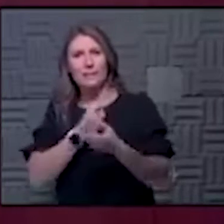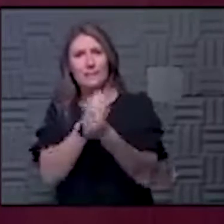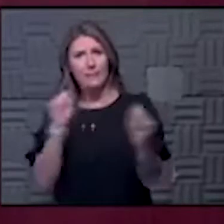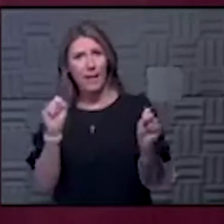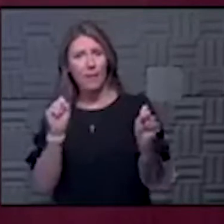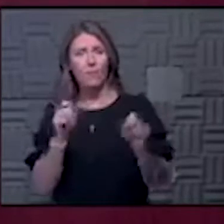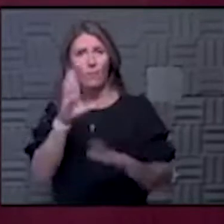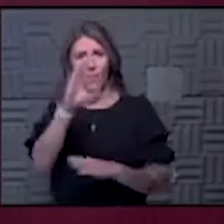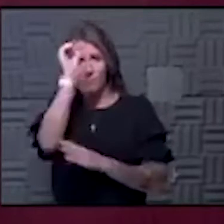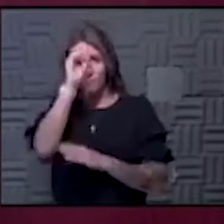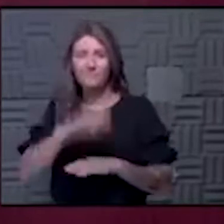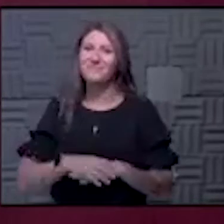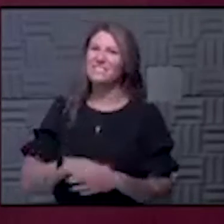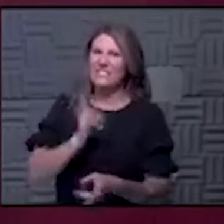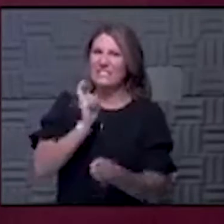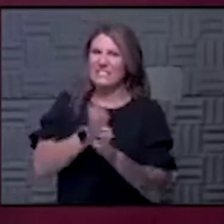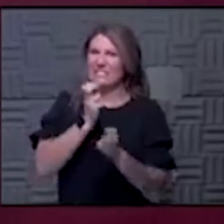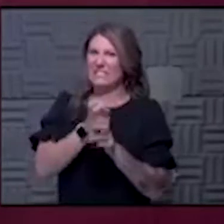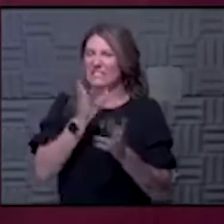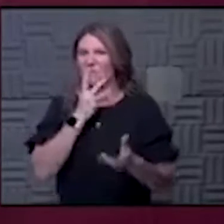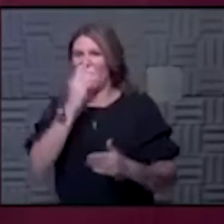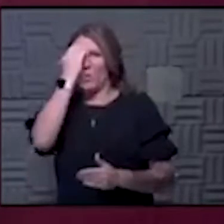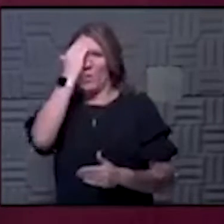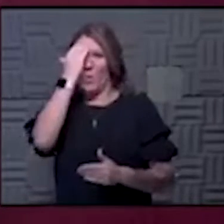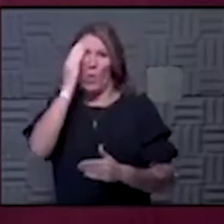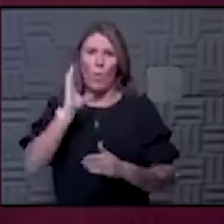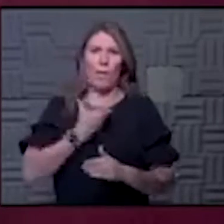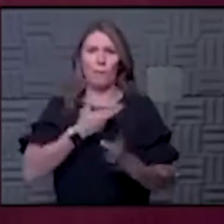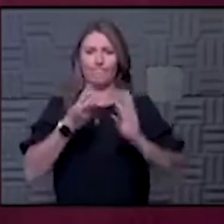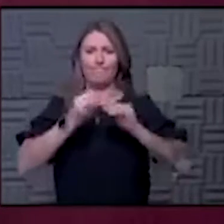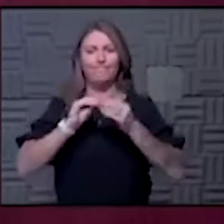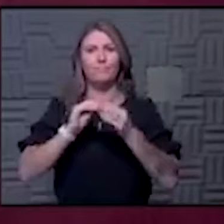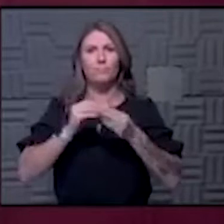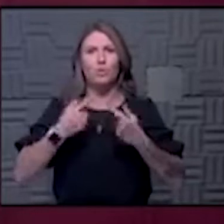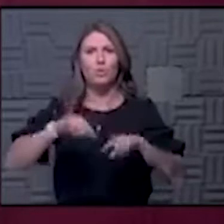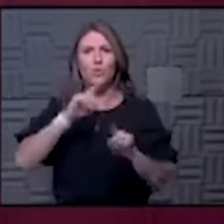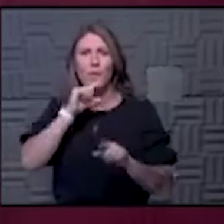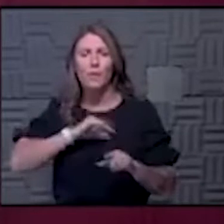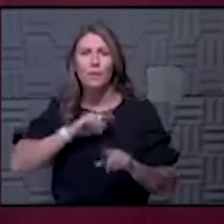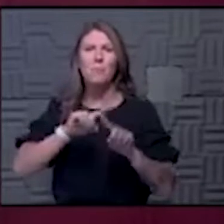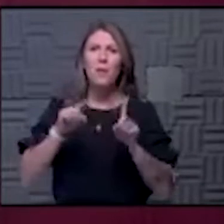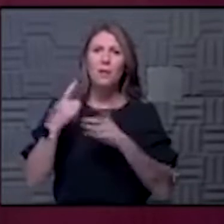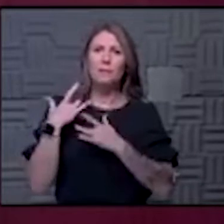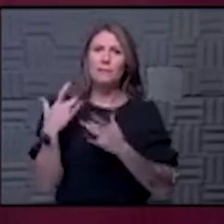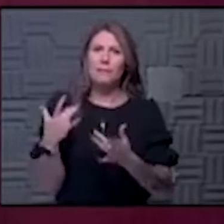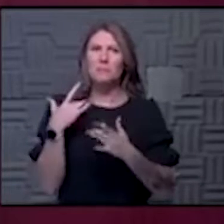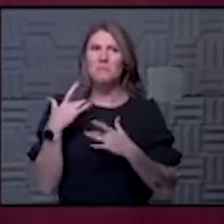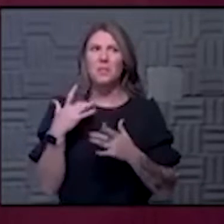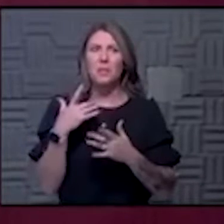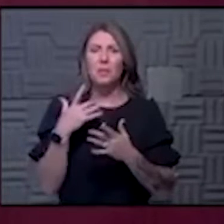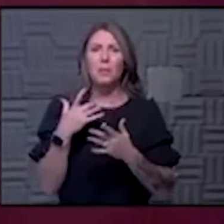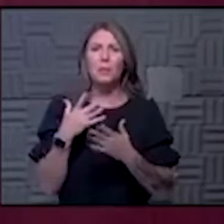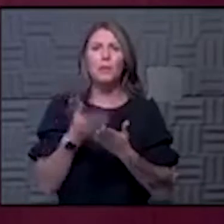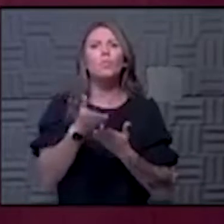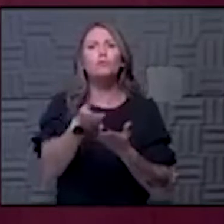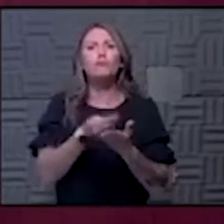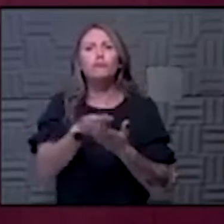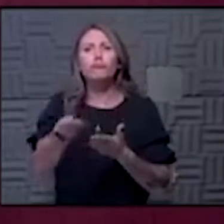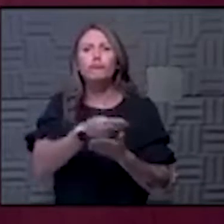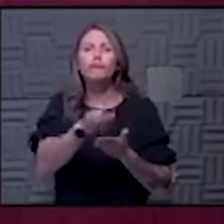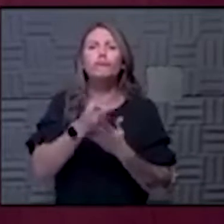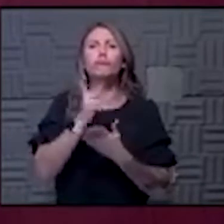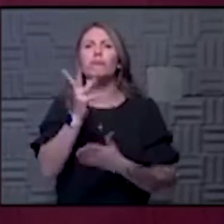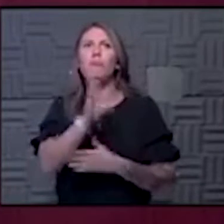think it's hard to tell at this point what our census is going to be on Thanksgiving, but typically we serve about 1,600 Thanksgiving